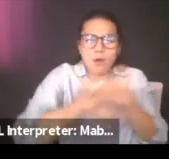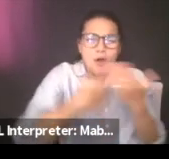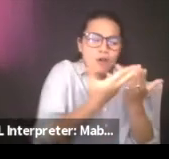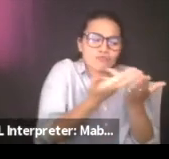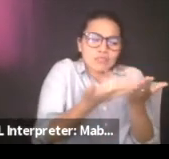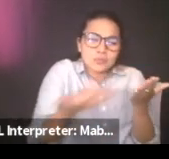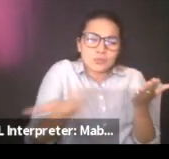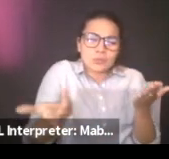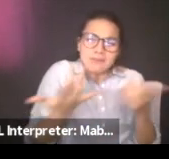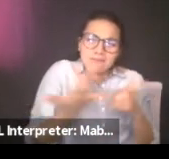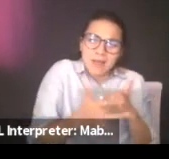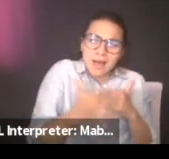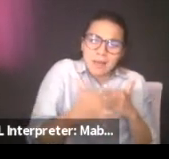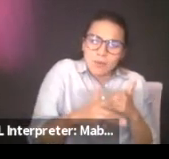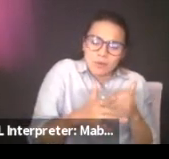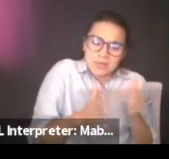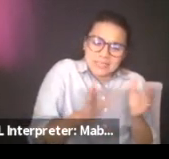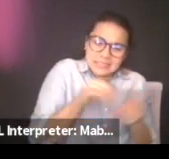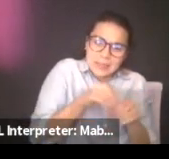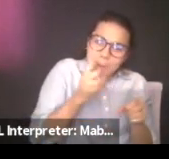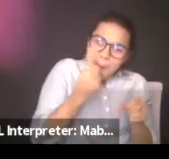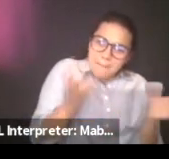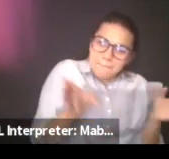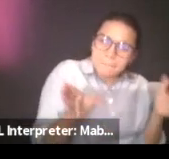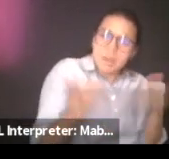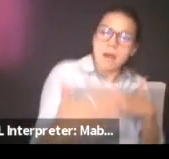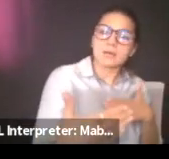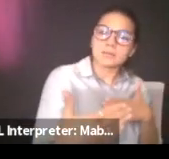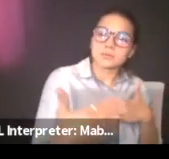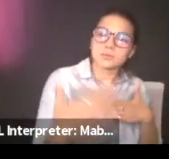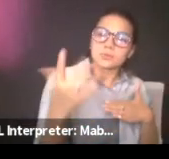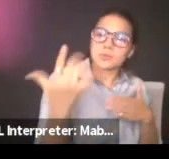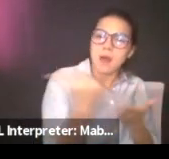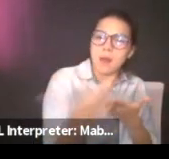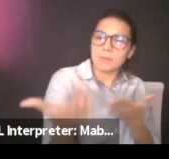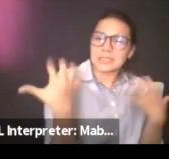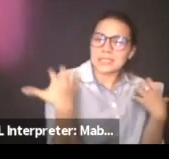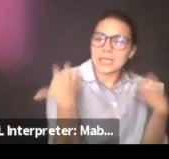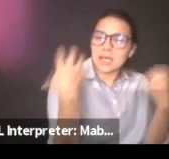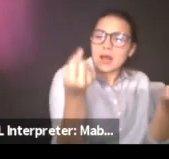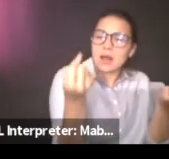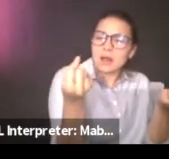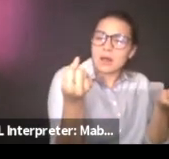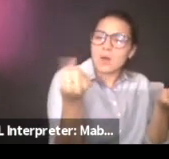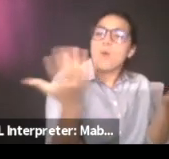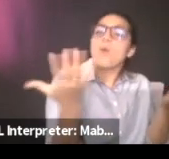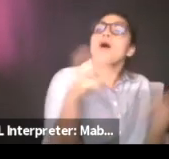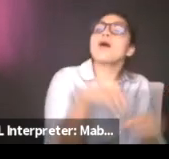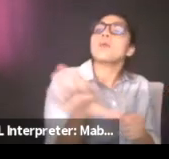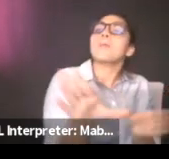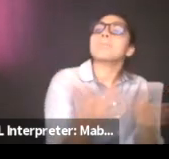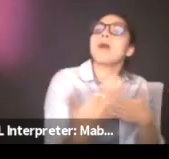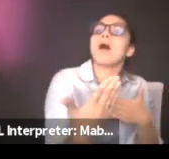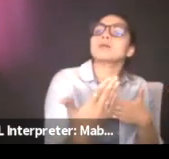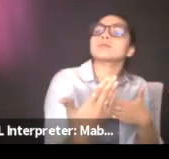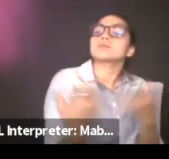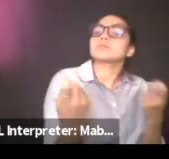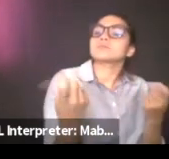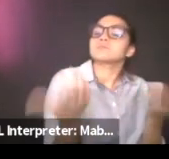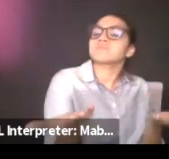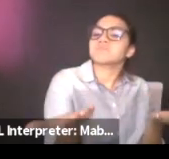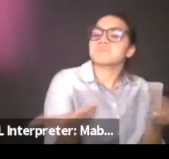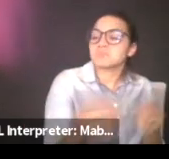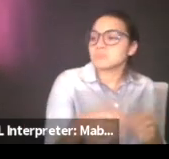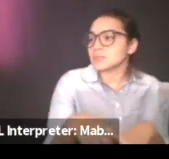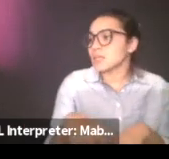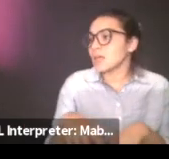box? And I will just share that what was really powerful for me in that interview process was that no one said an expansion